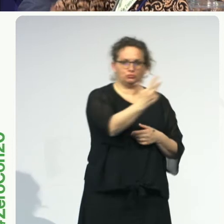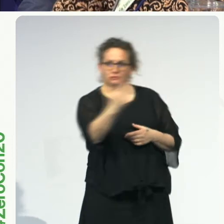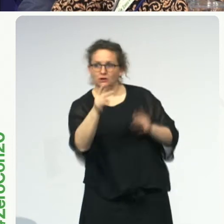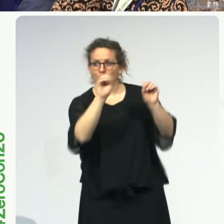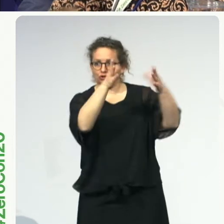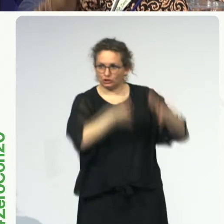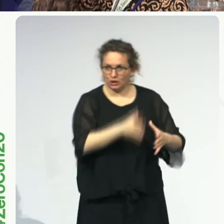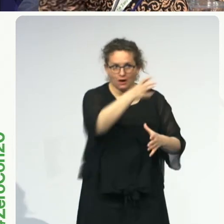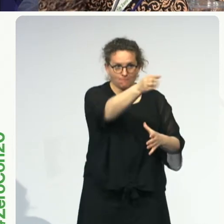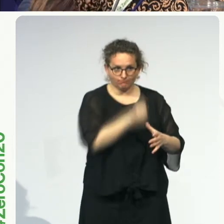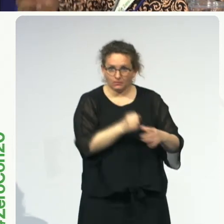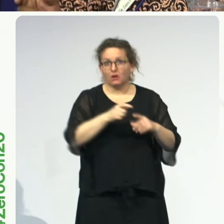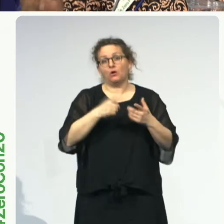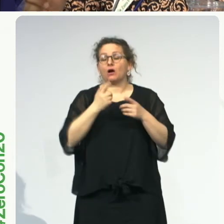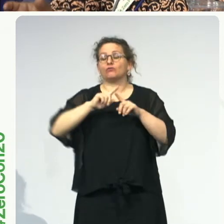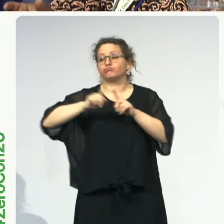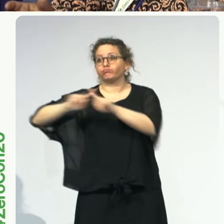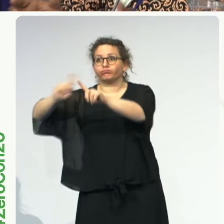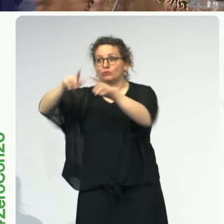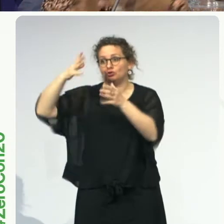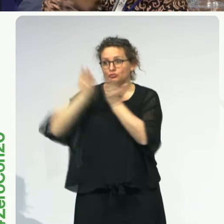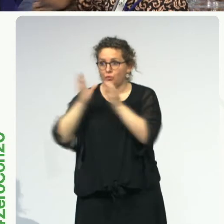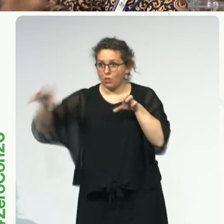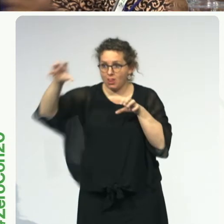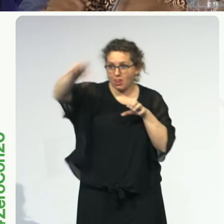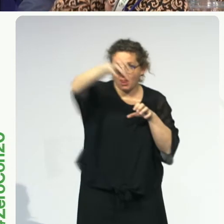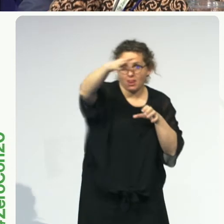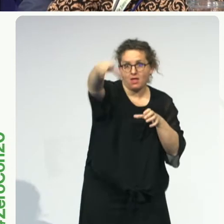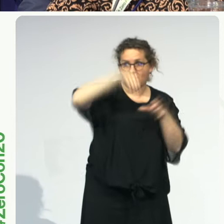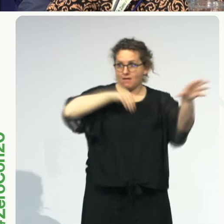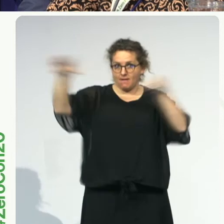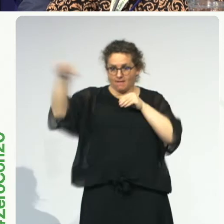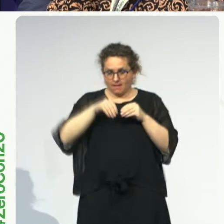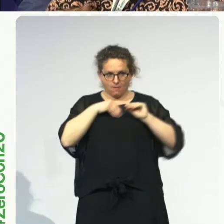they were supposed to go back to their schools and